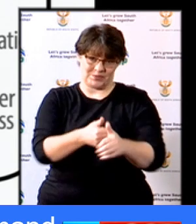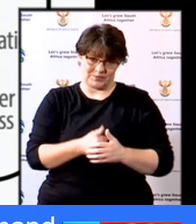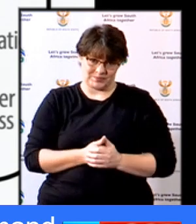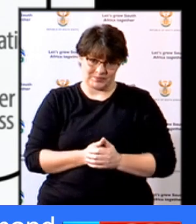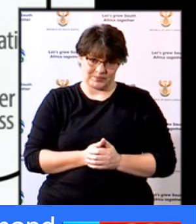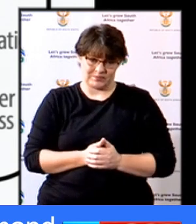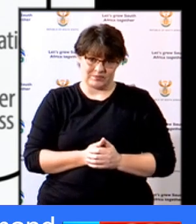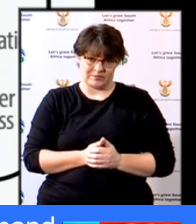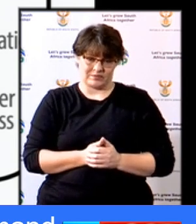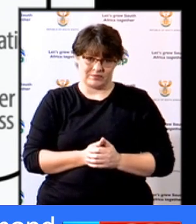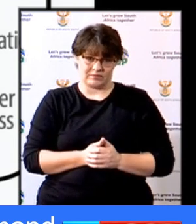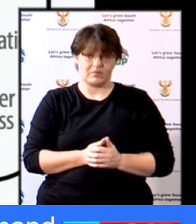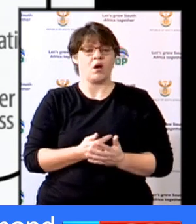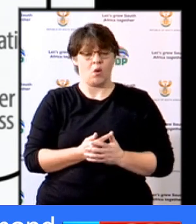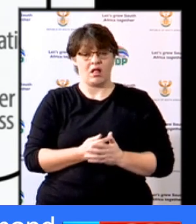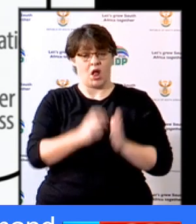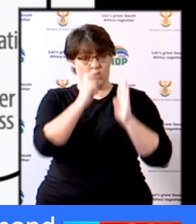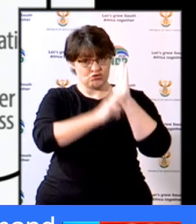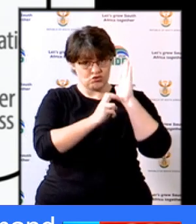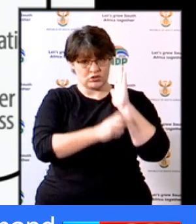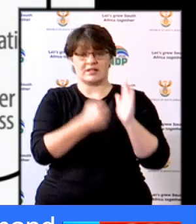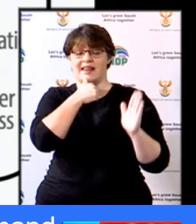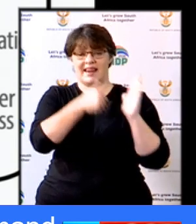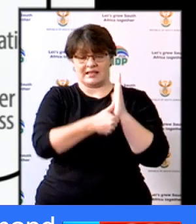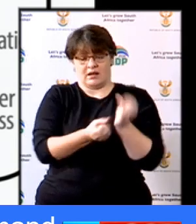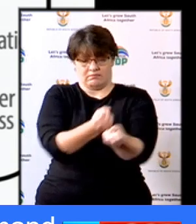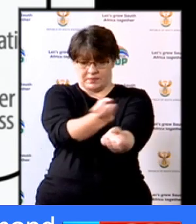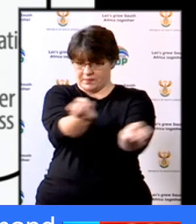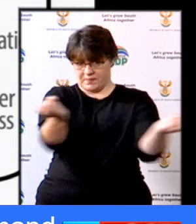and directions will be issued in this regard.